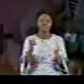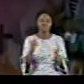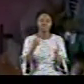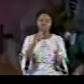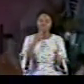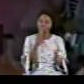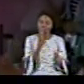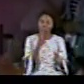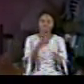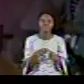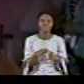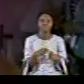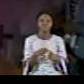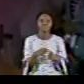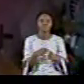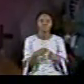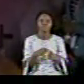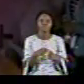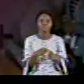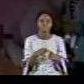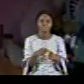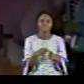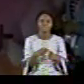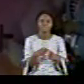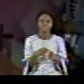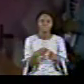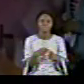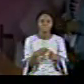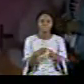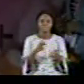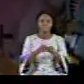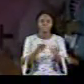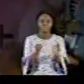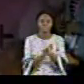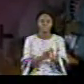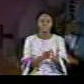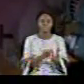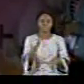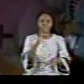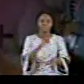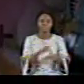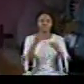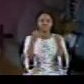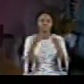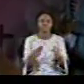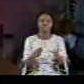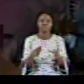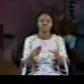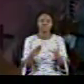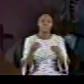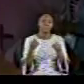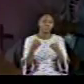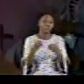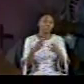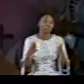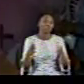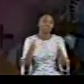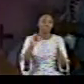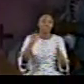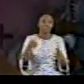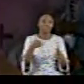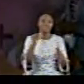disorder affecting many joints. In fact, in severe cases, it attacks the internal